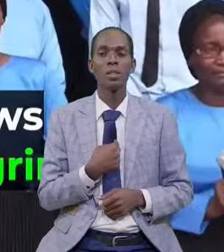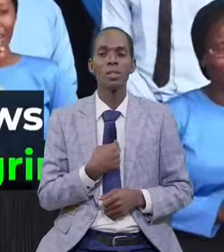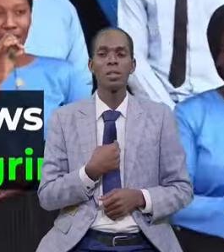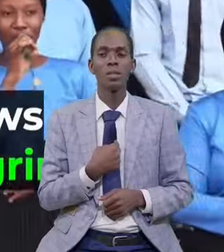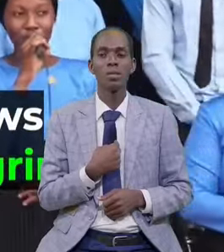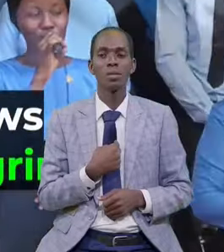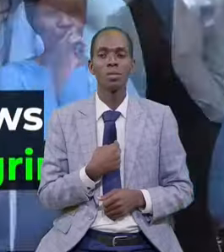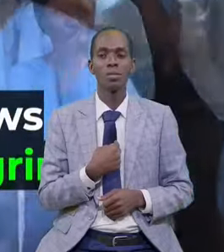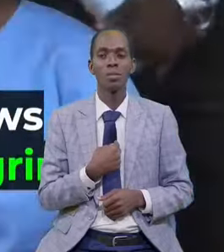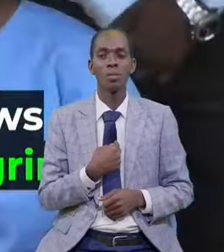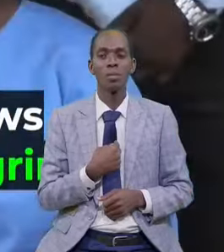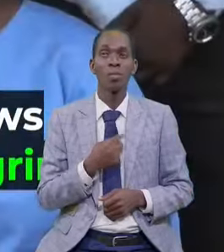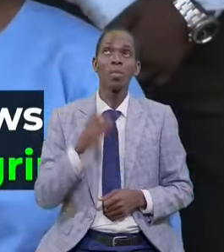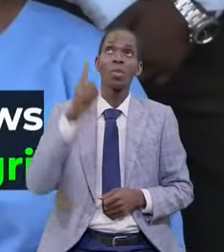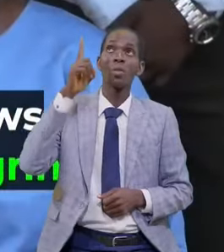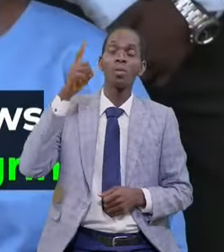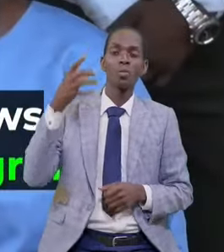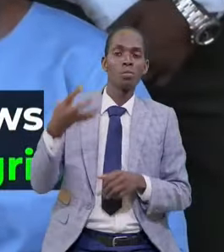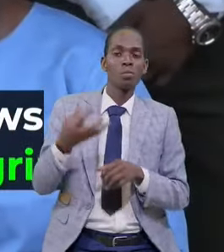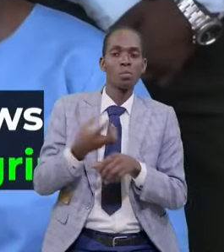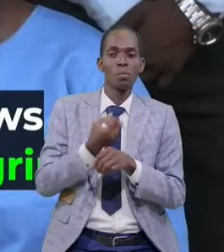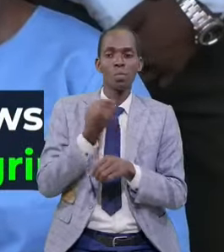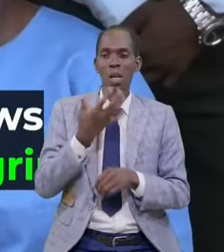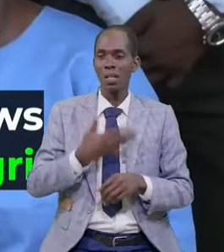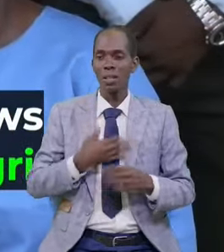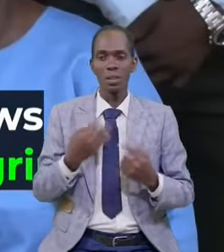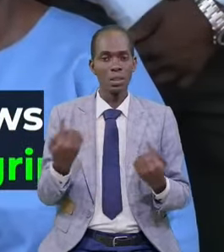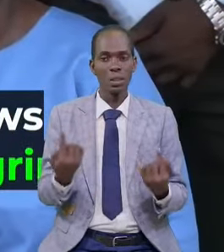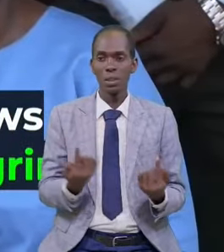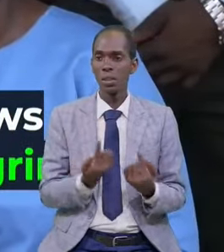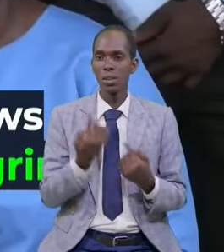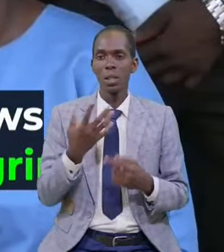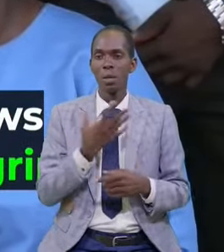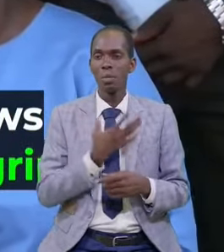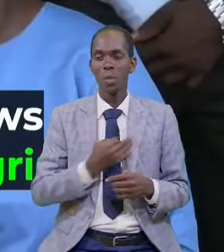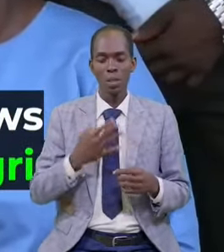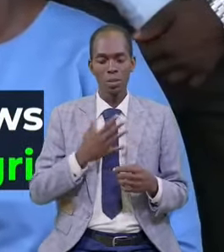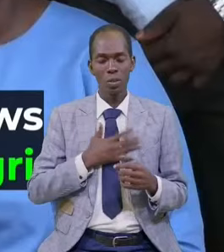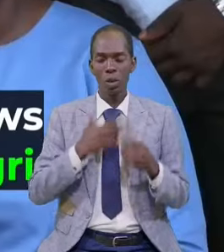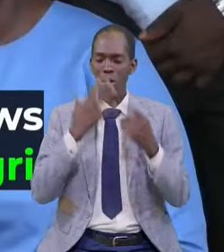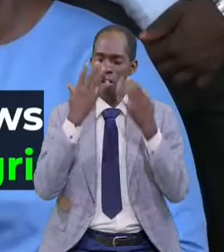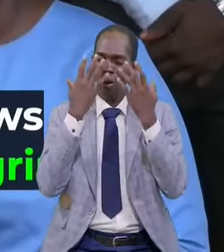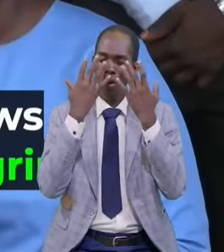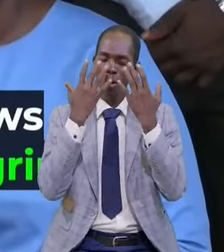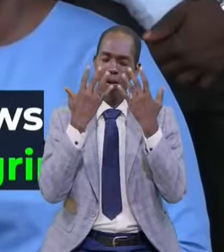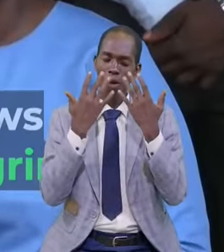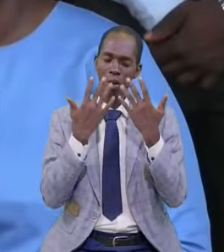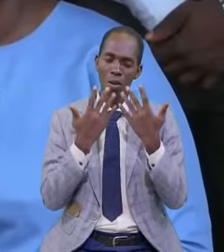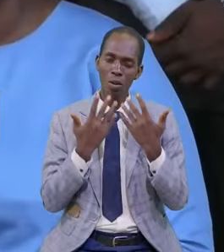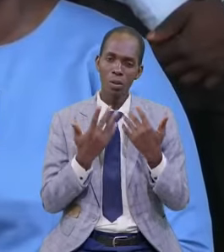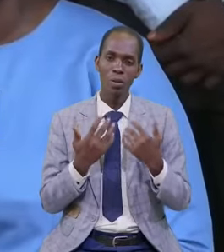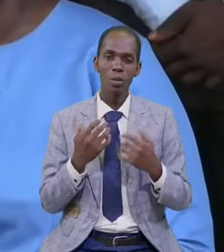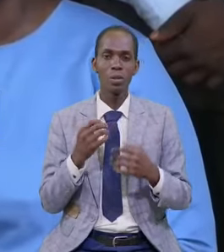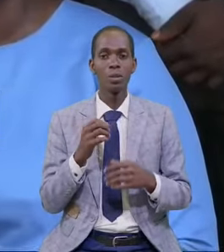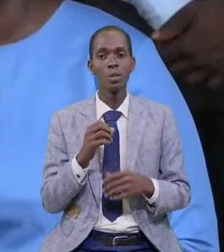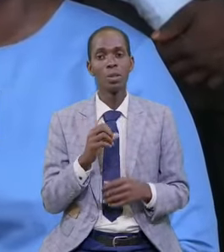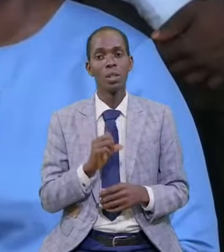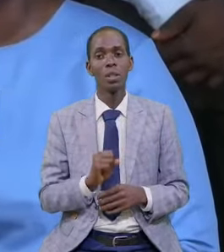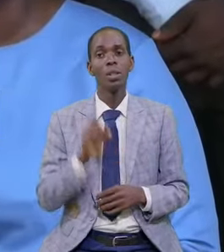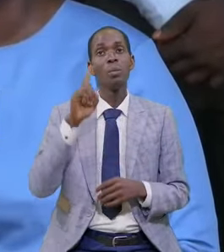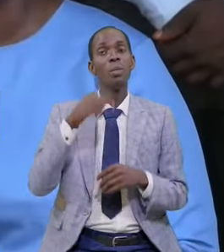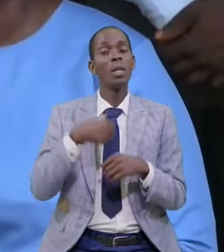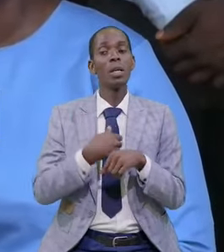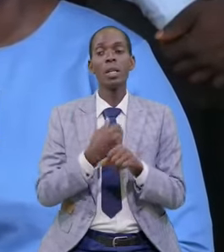me he took my sin and my soulos he